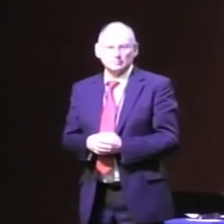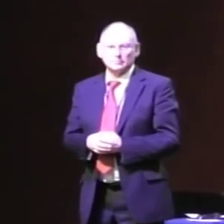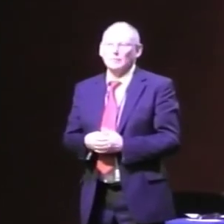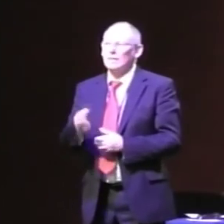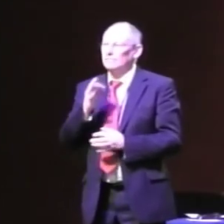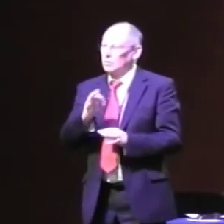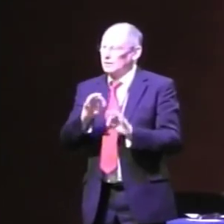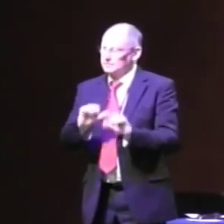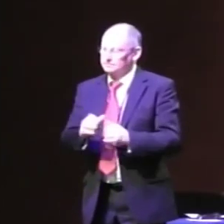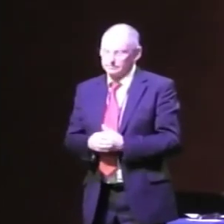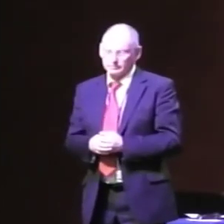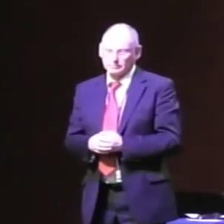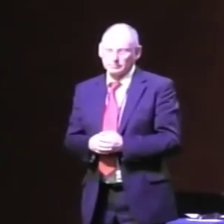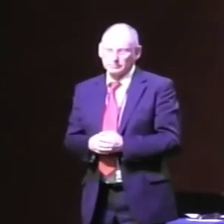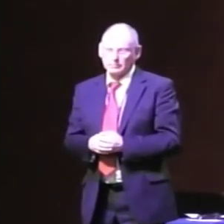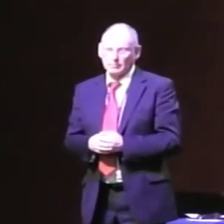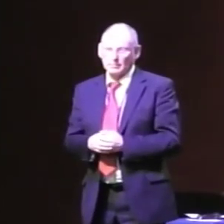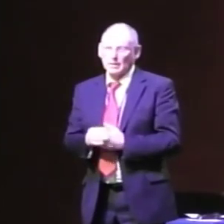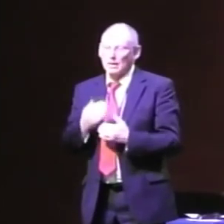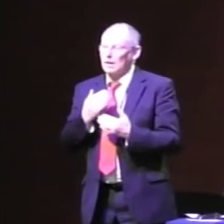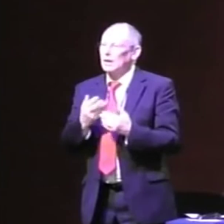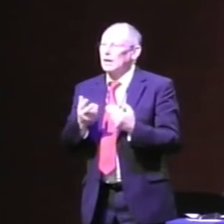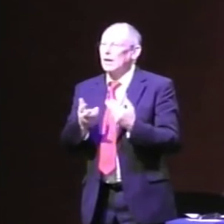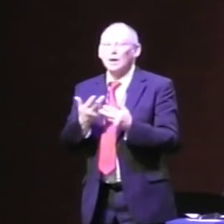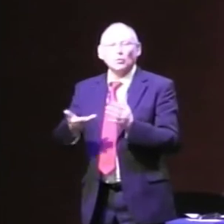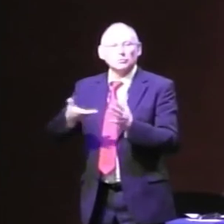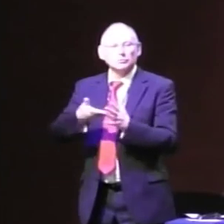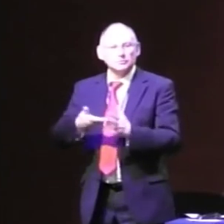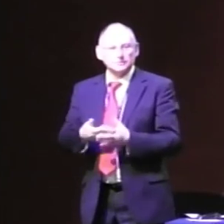Formally? Thank you. Any contributions?